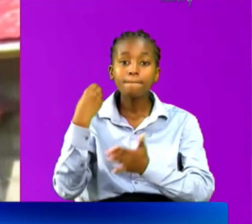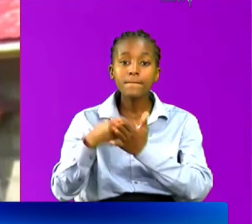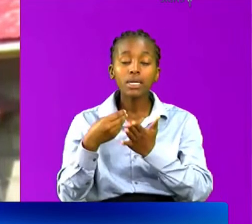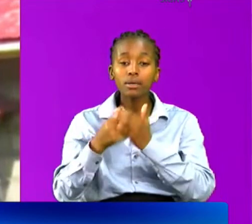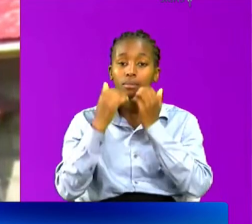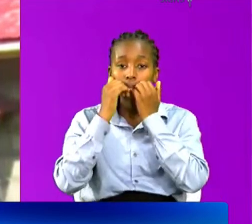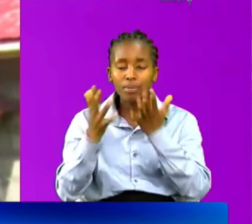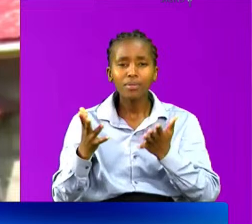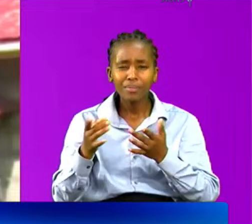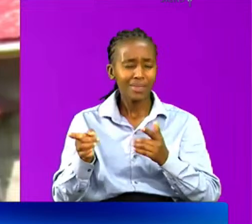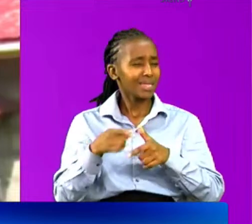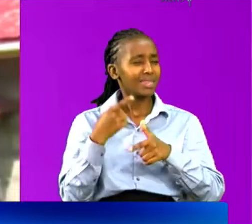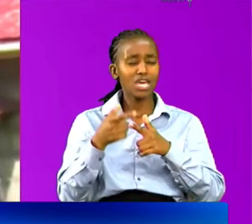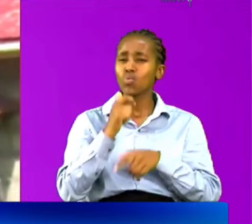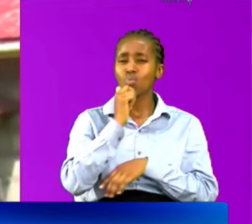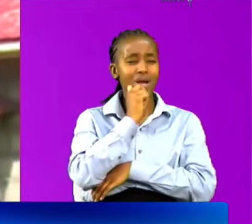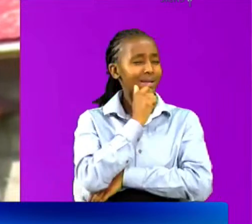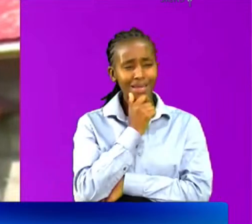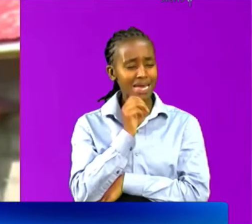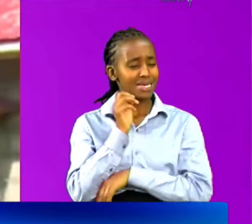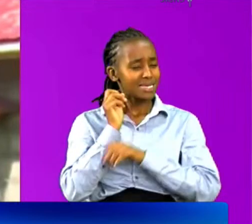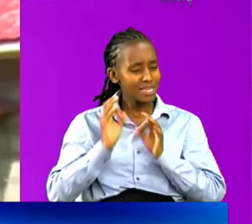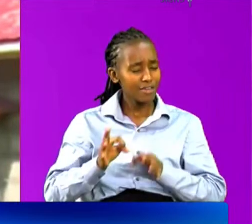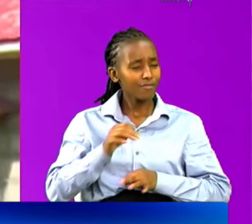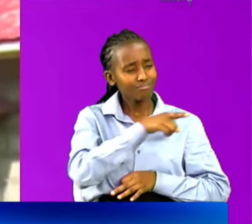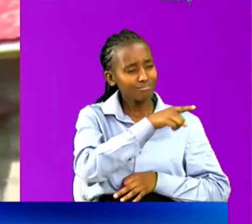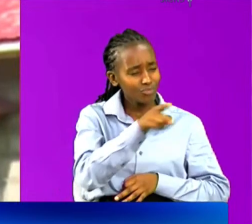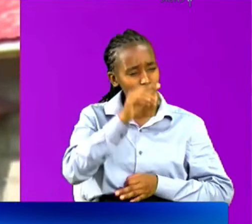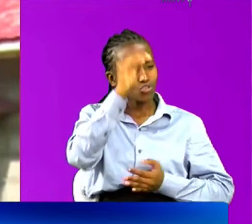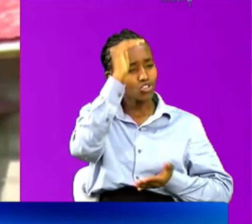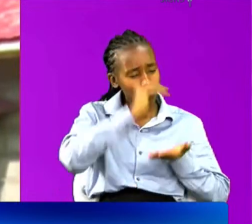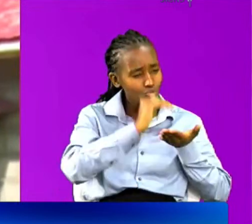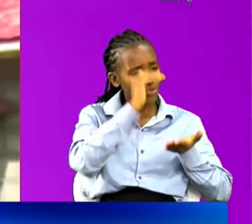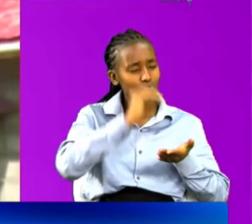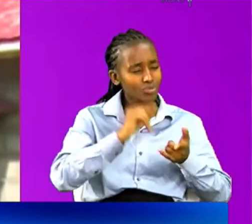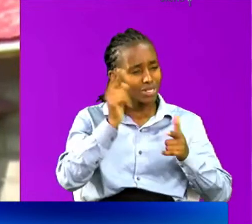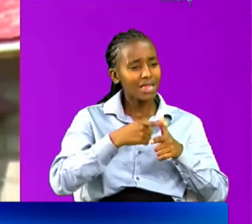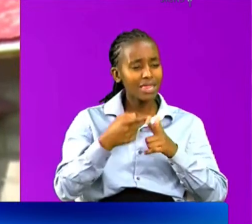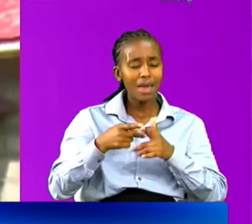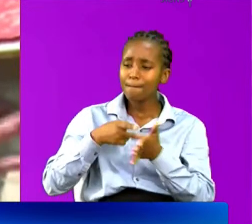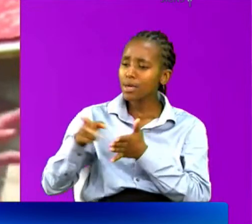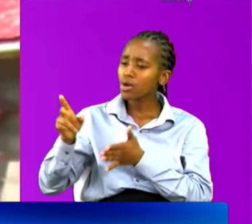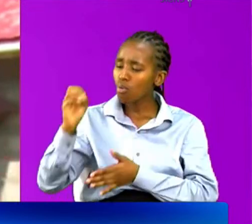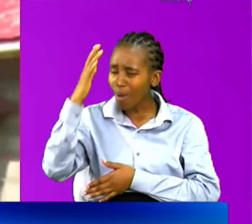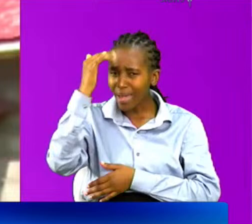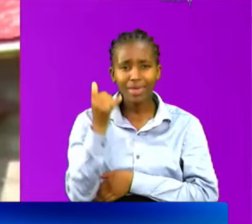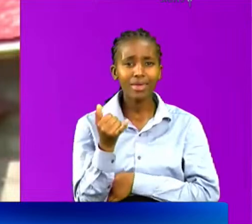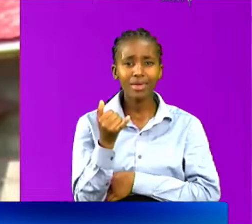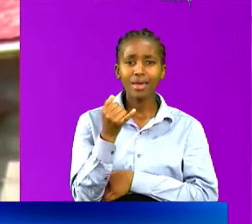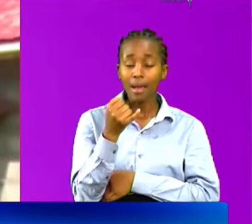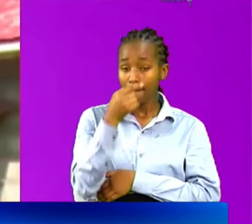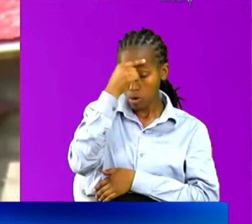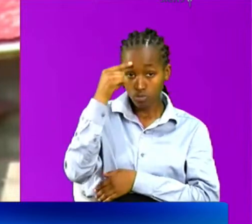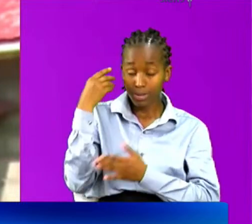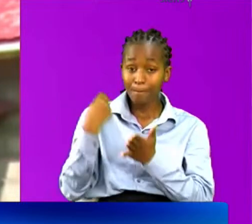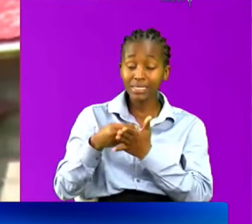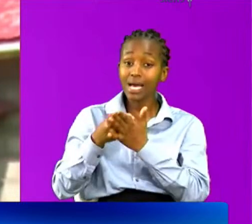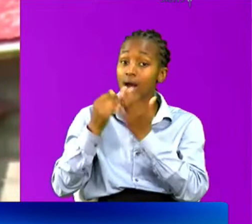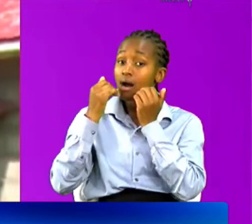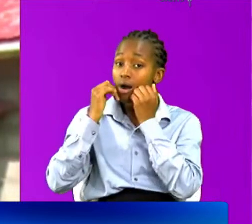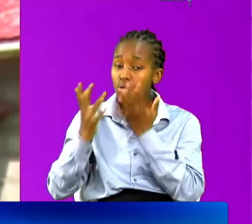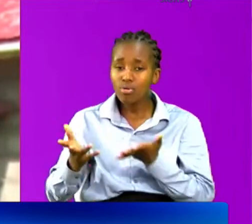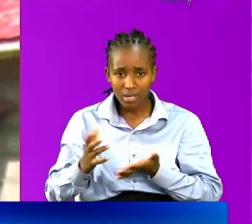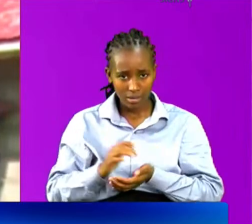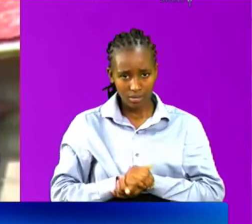we wonder, if this money is not with us, where is it? It is not with us, it is not there. Where is